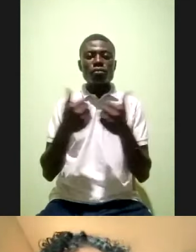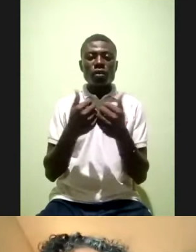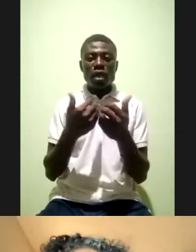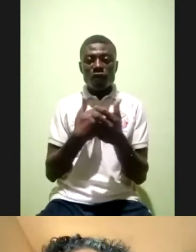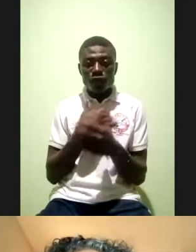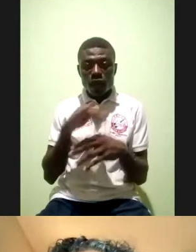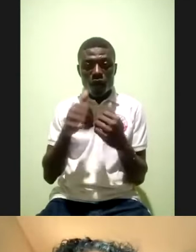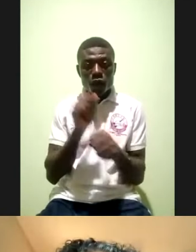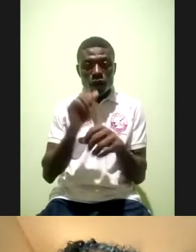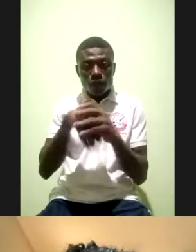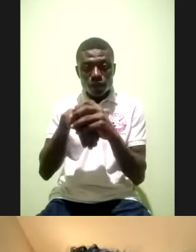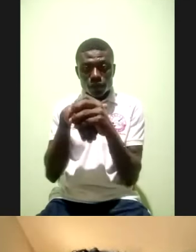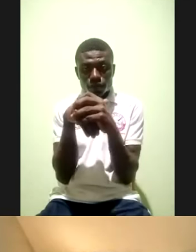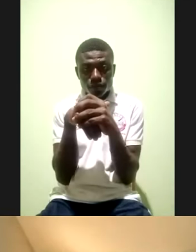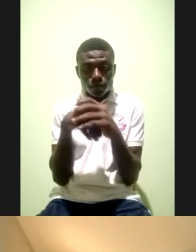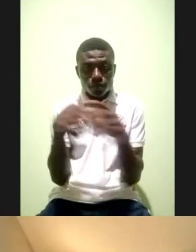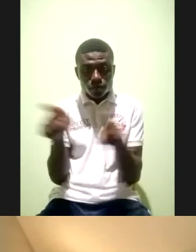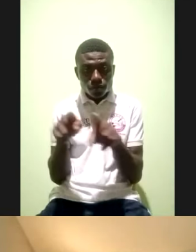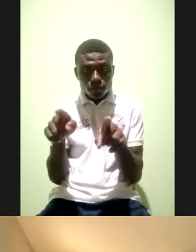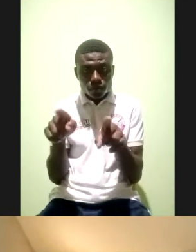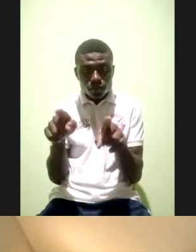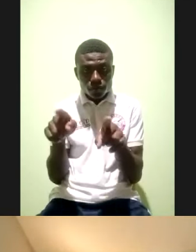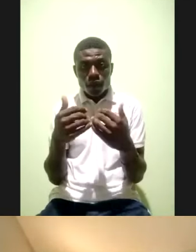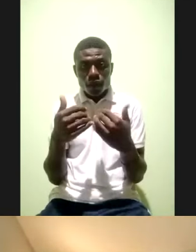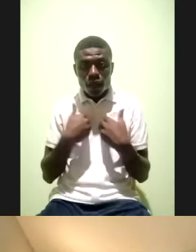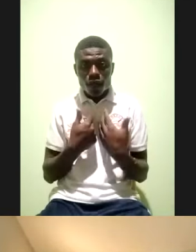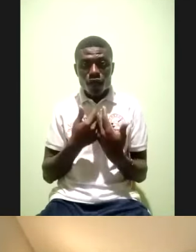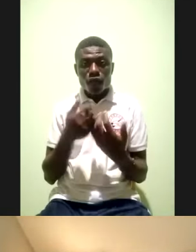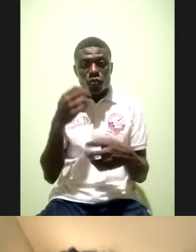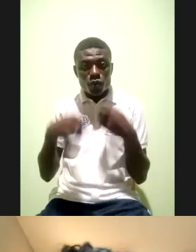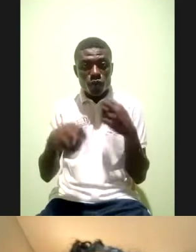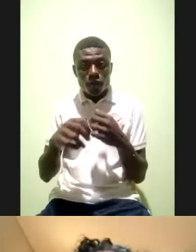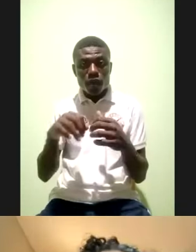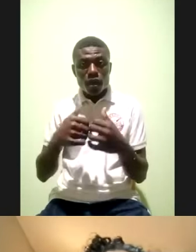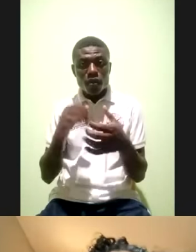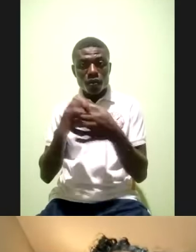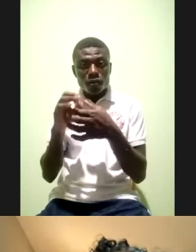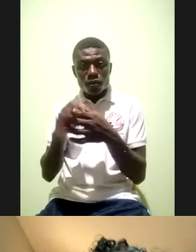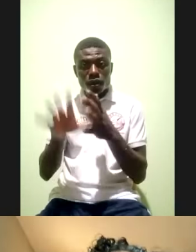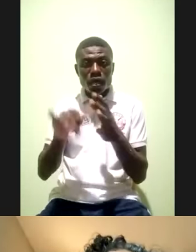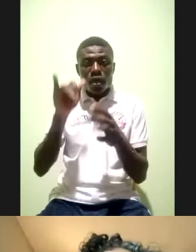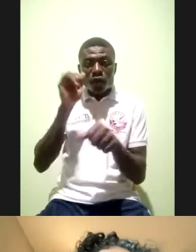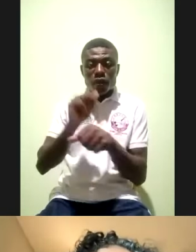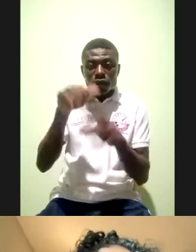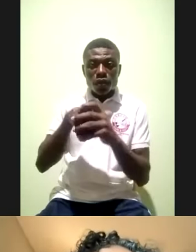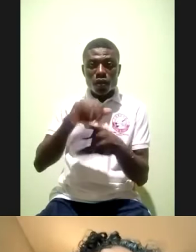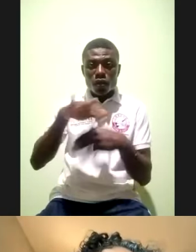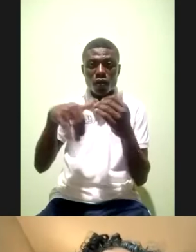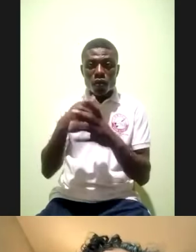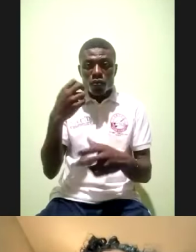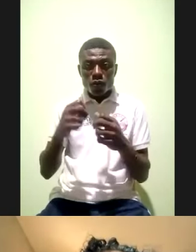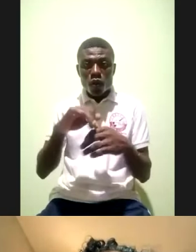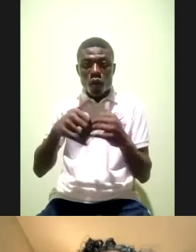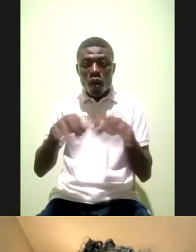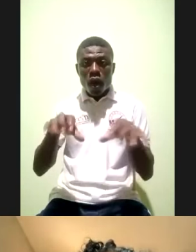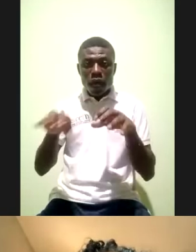puzzles, and they may find it difficult to join the team games or the motor or the activities and games